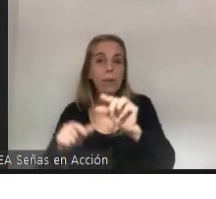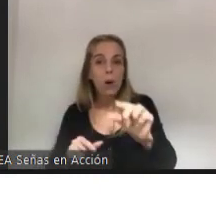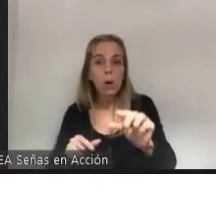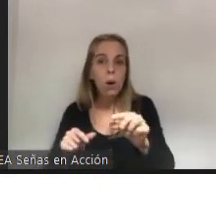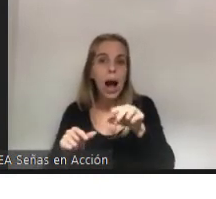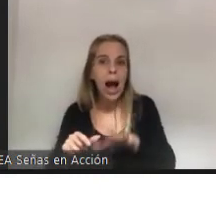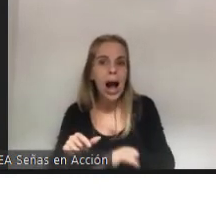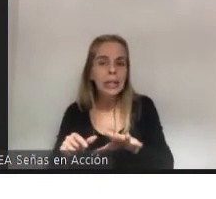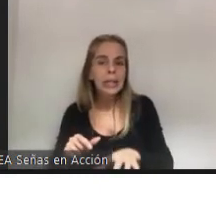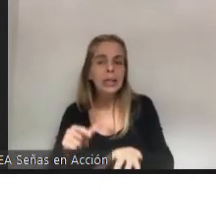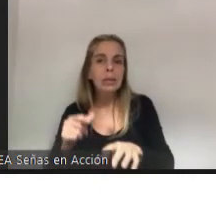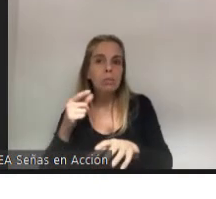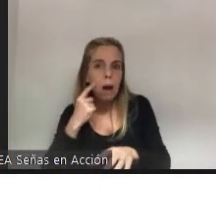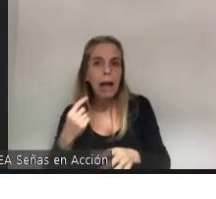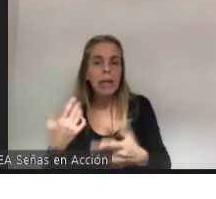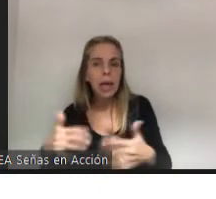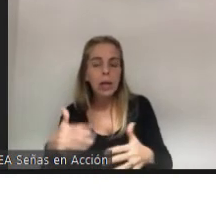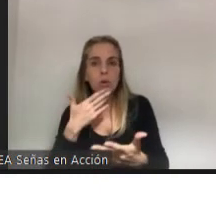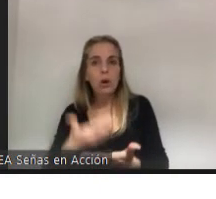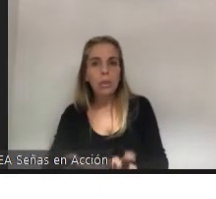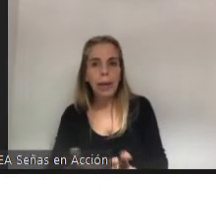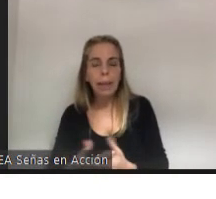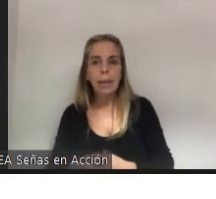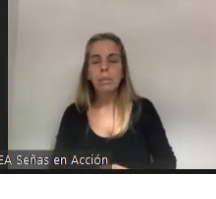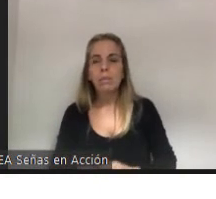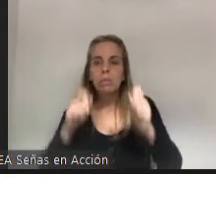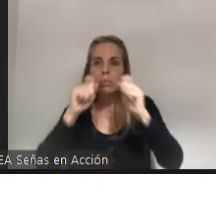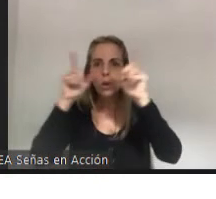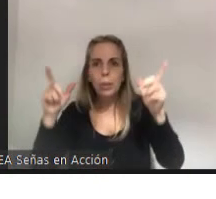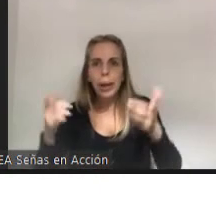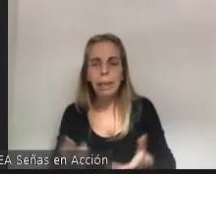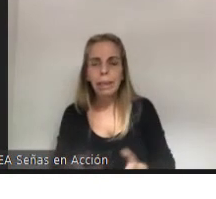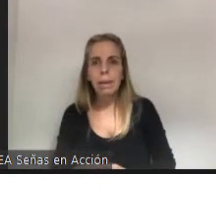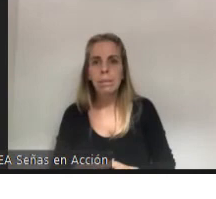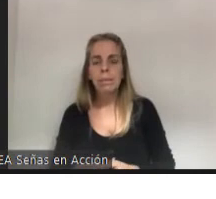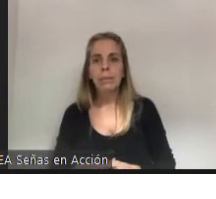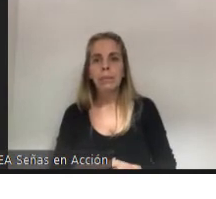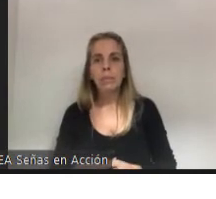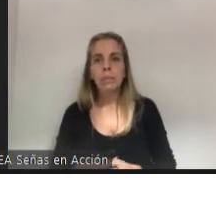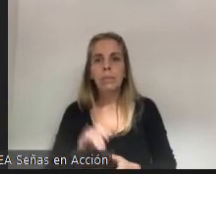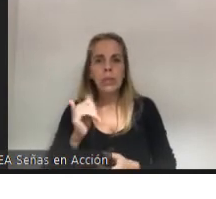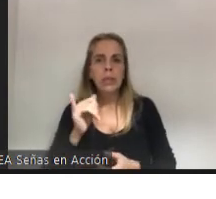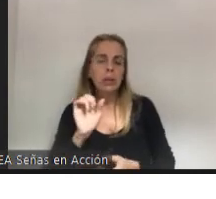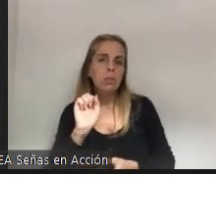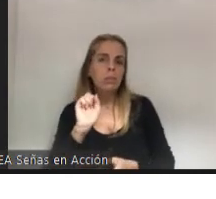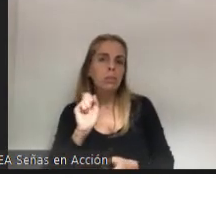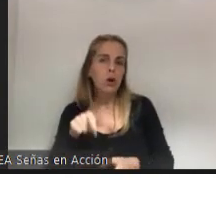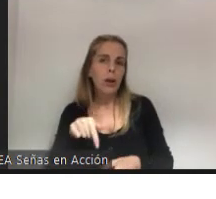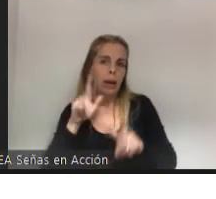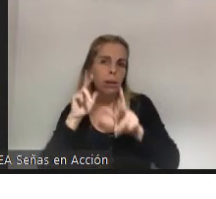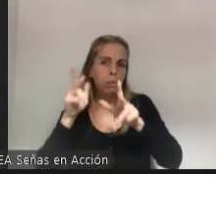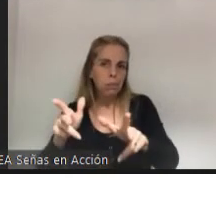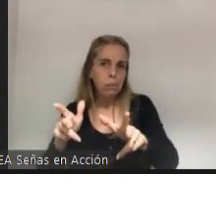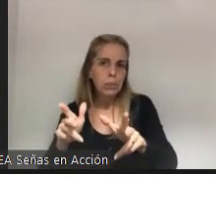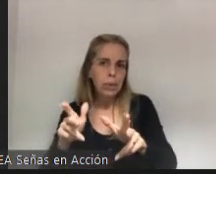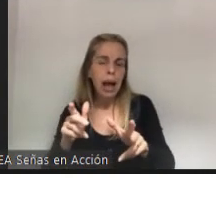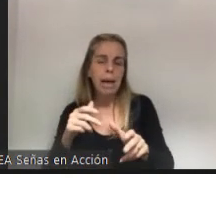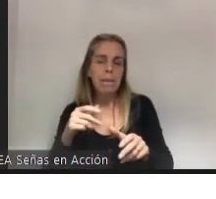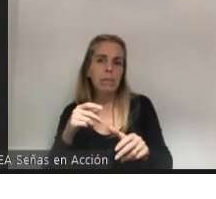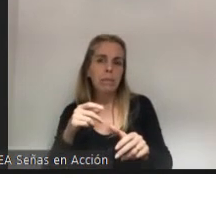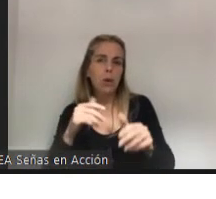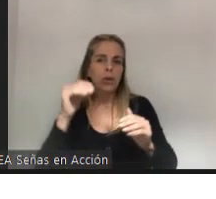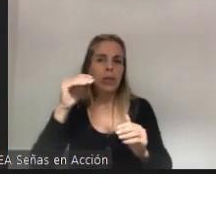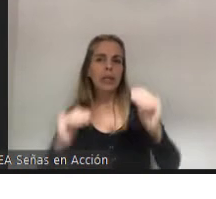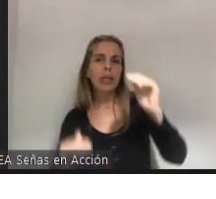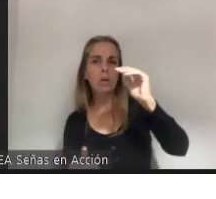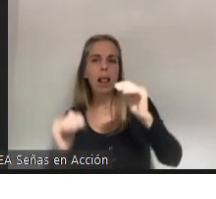that might be more remarkable day by day. I believe that what has been stated here is very clear.